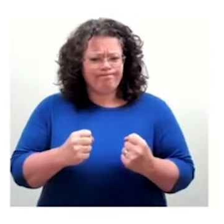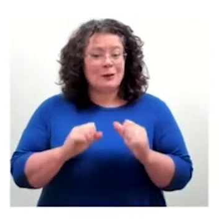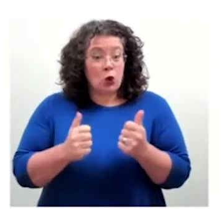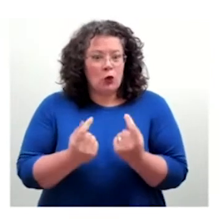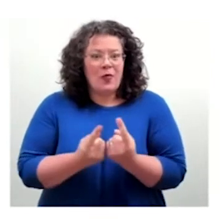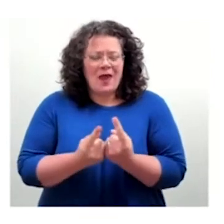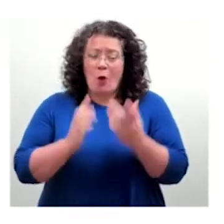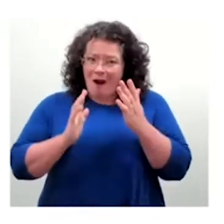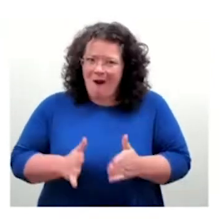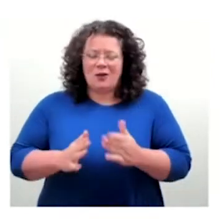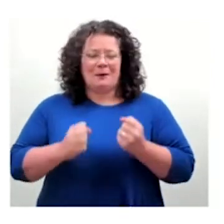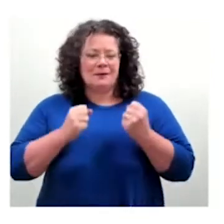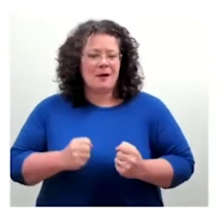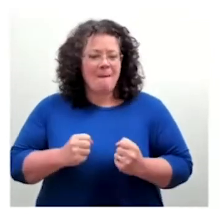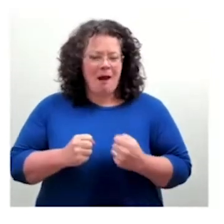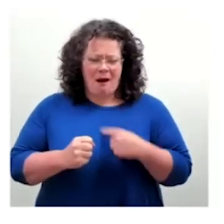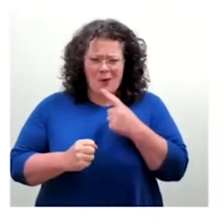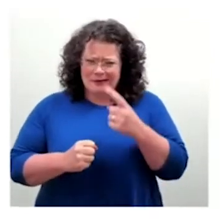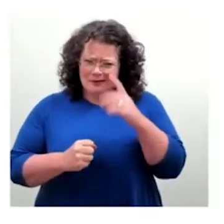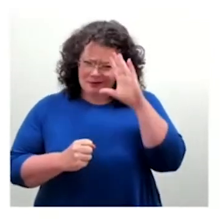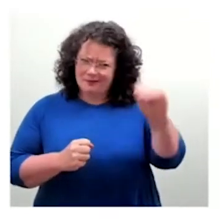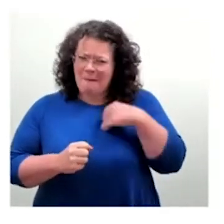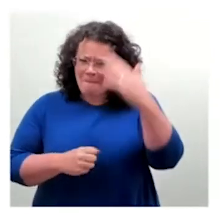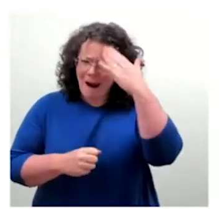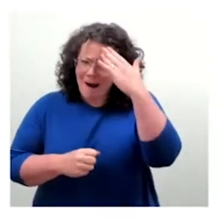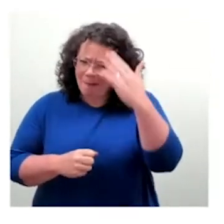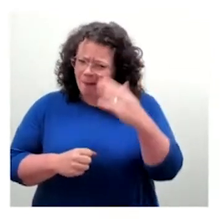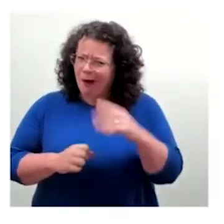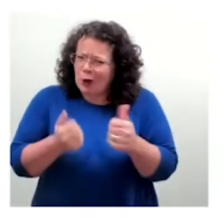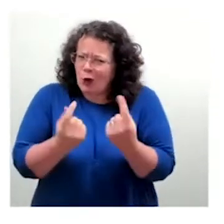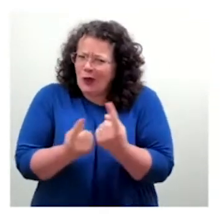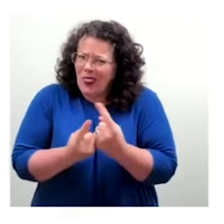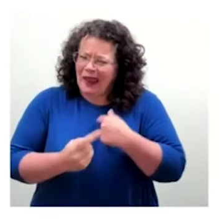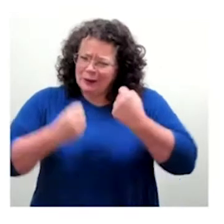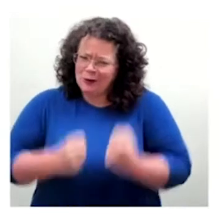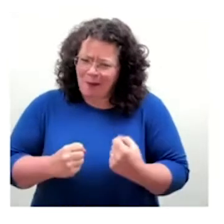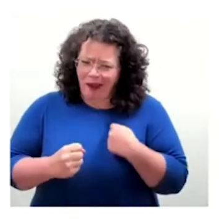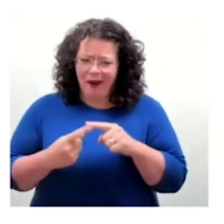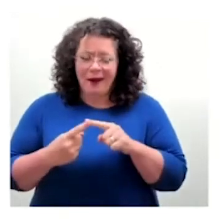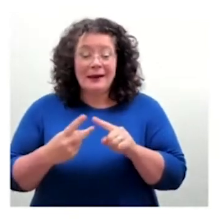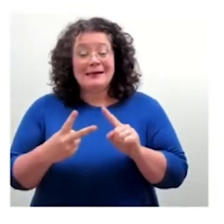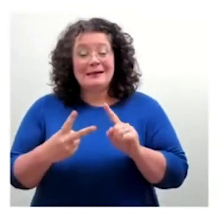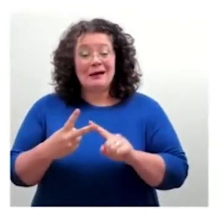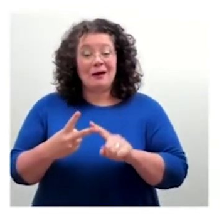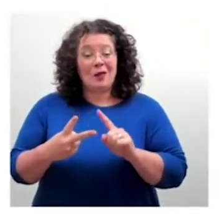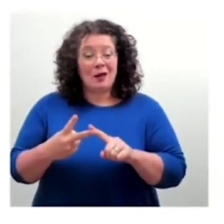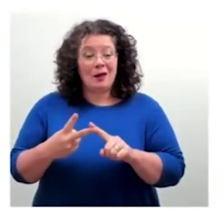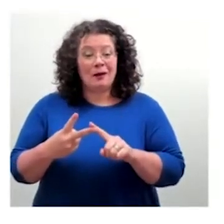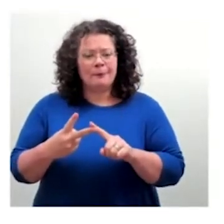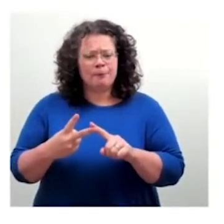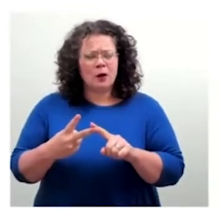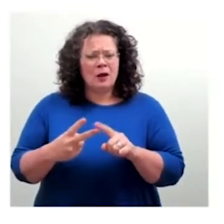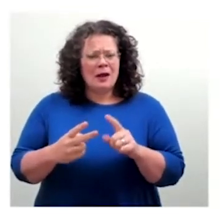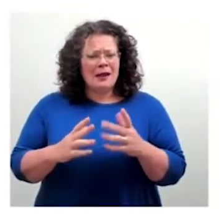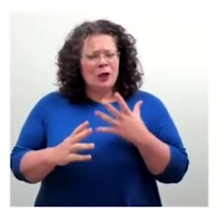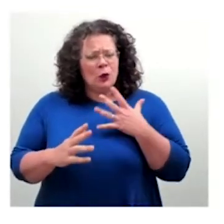can have something that does good, but also is commercial. That actually the two things don't have to be interchangeable, and actually it's important for those two things to exist